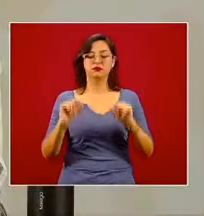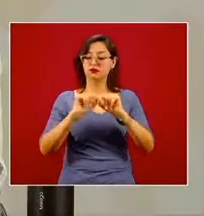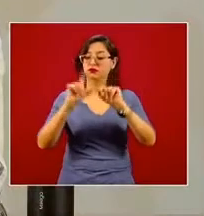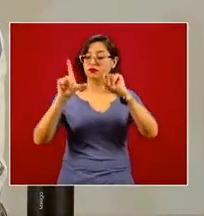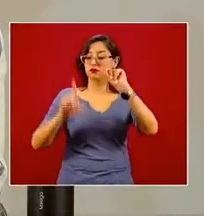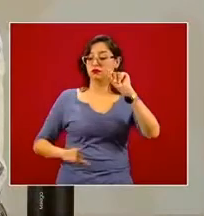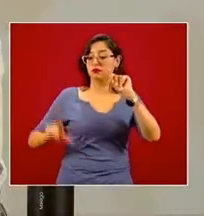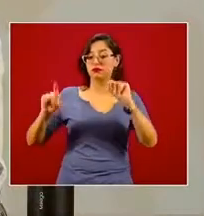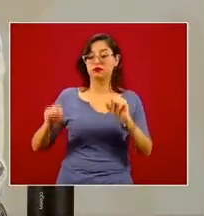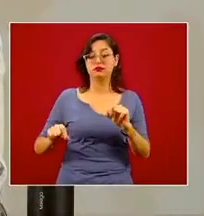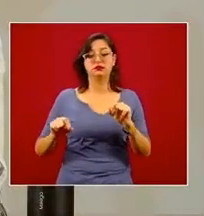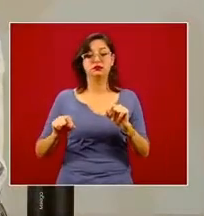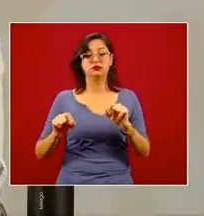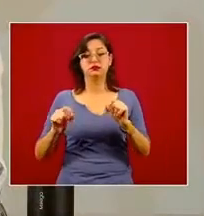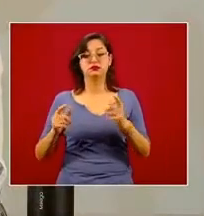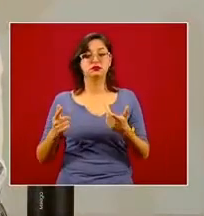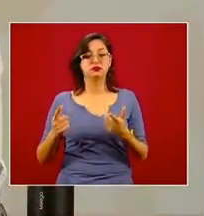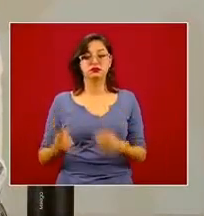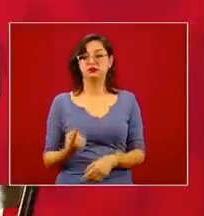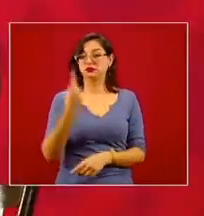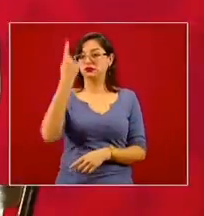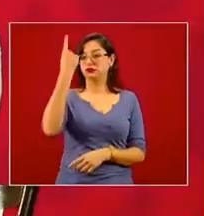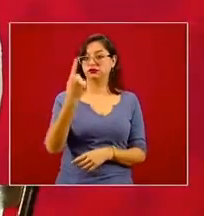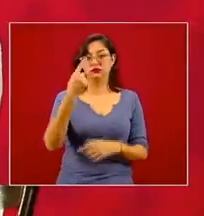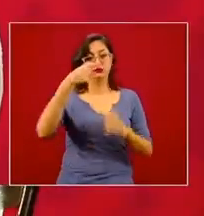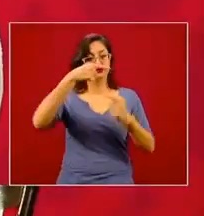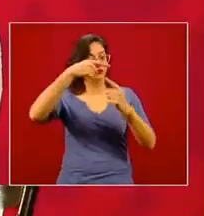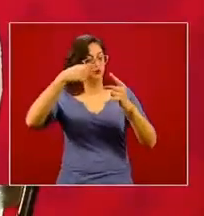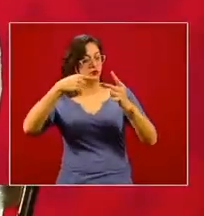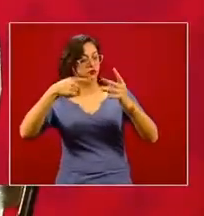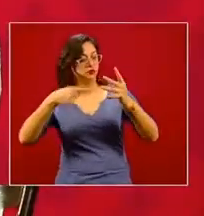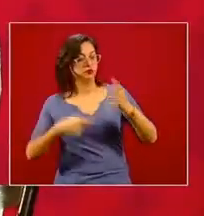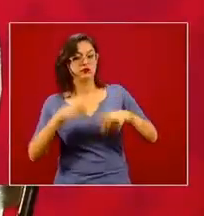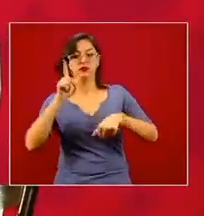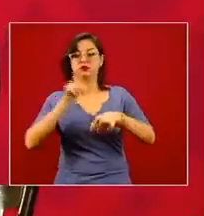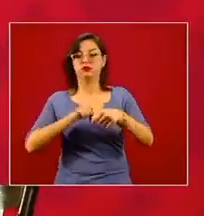diminished by local authorities in any case.